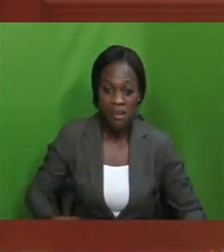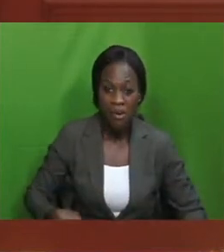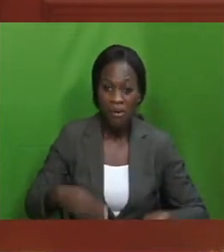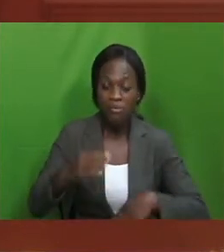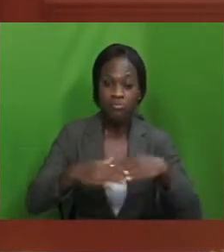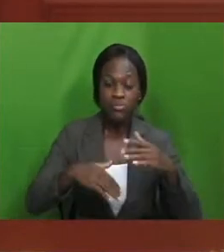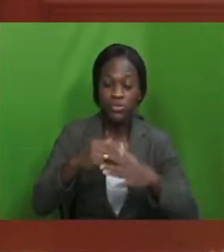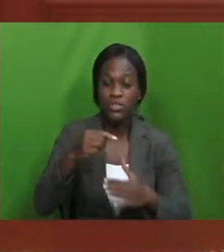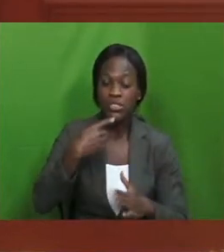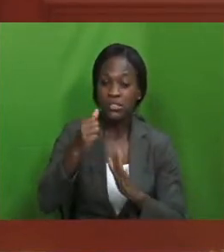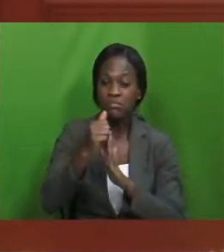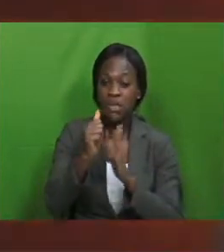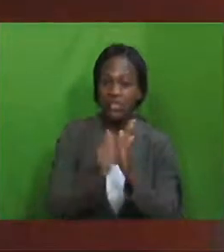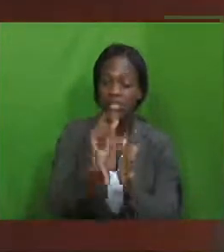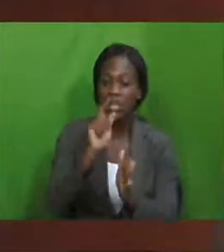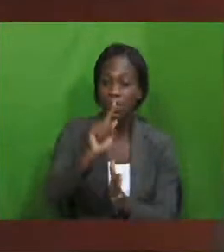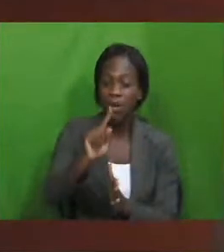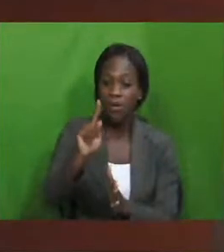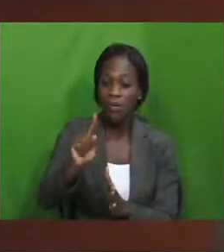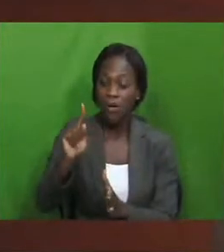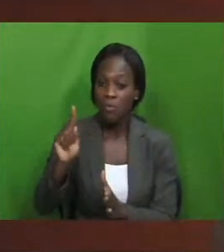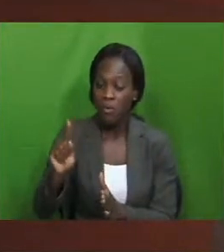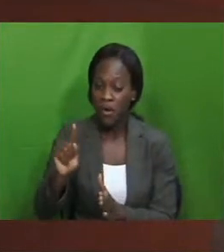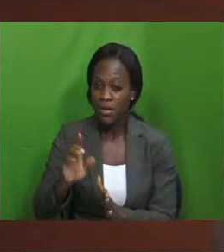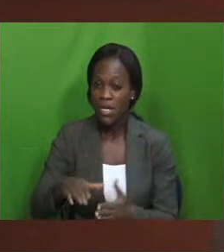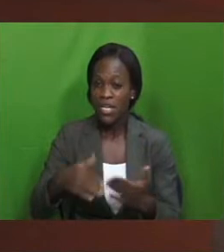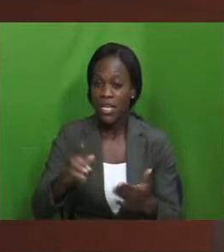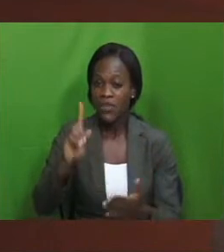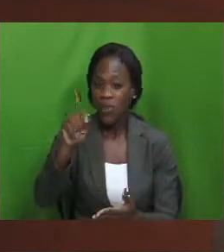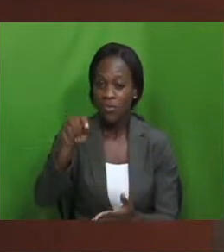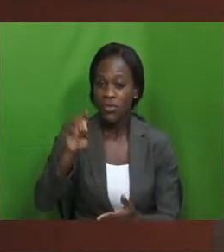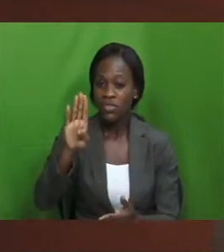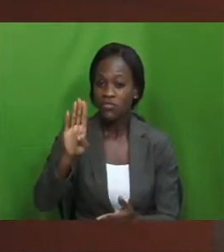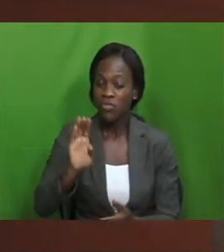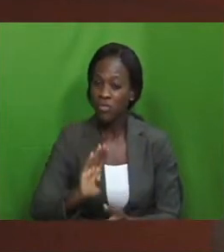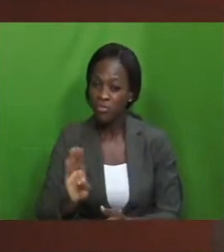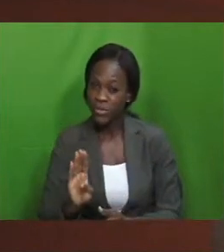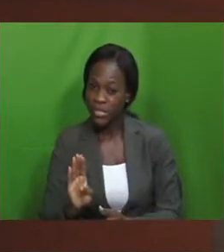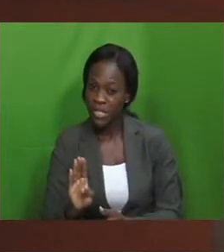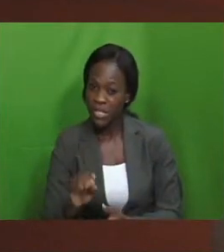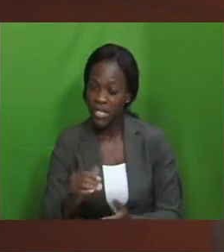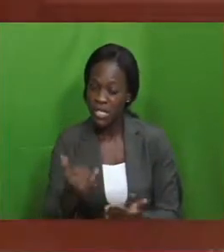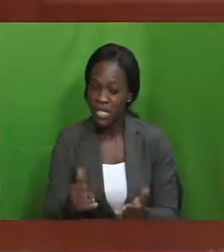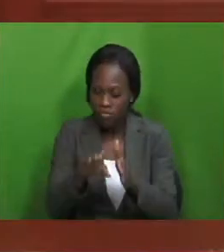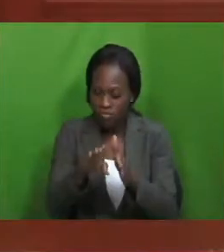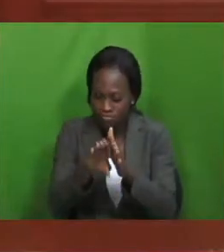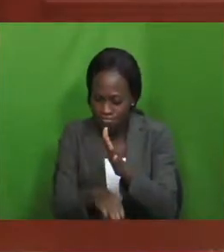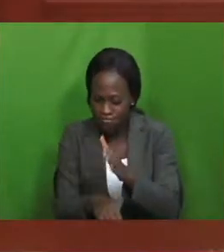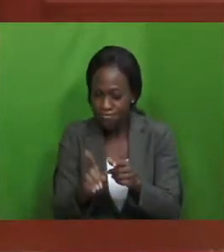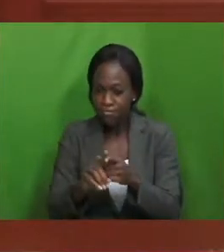Agenda 111. You allocated 1.4 billion. He has reduced it by